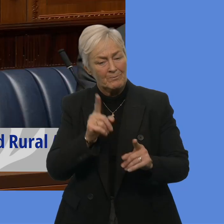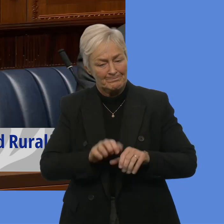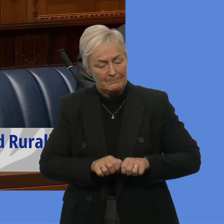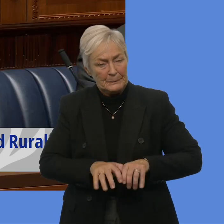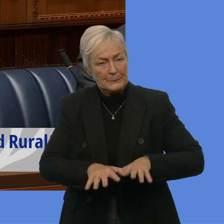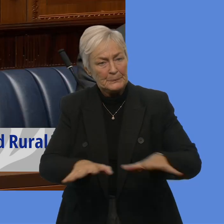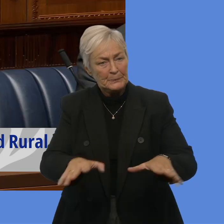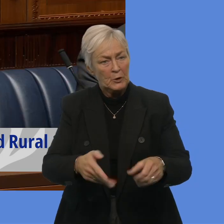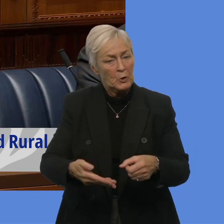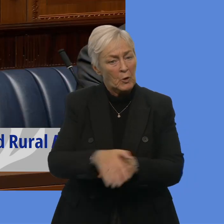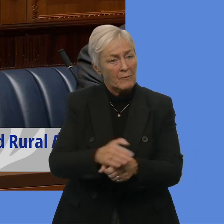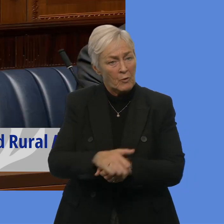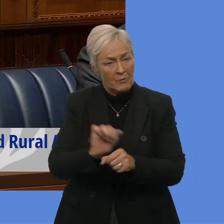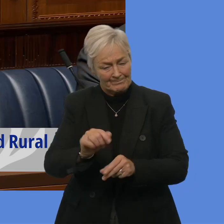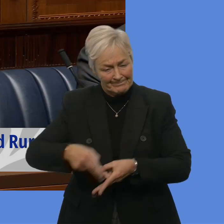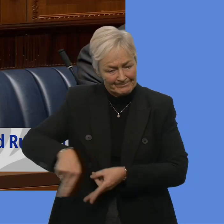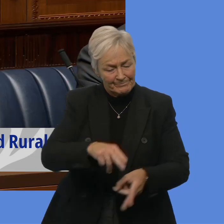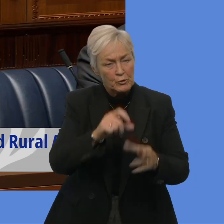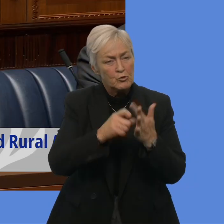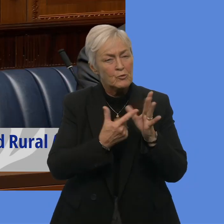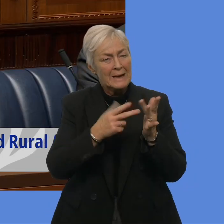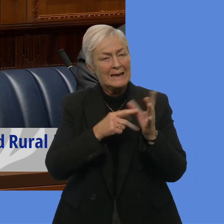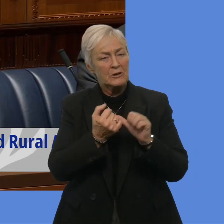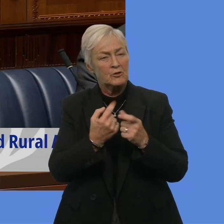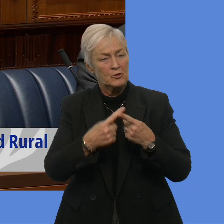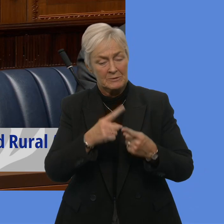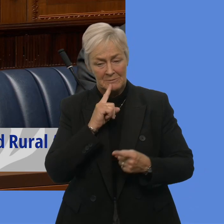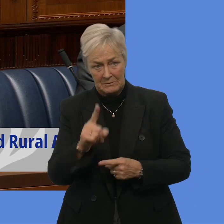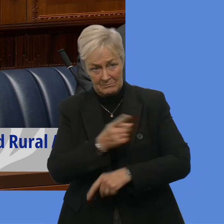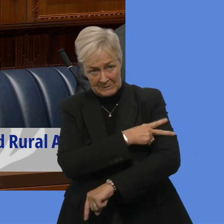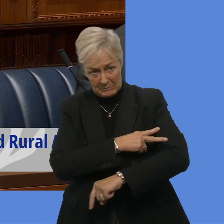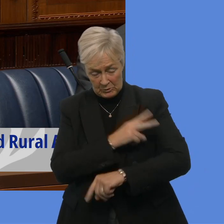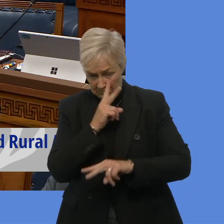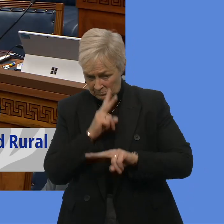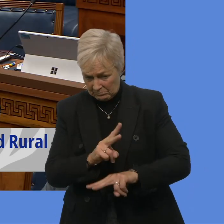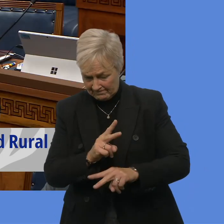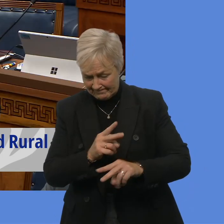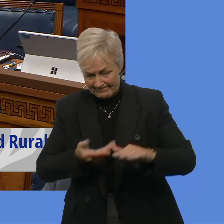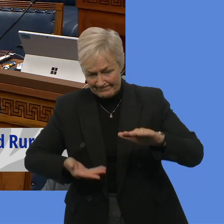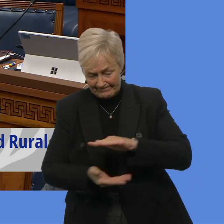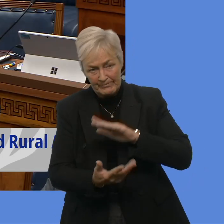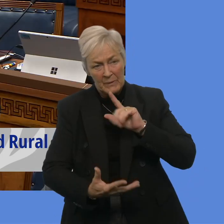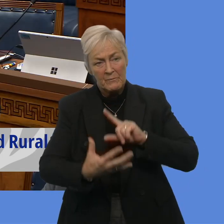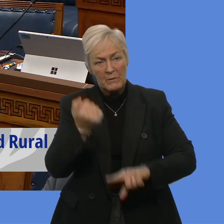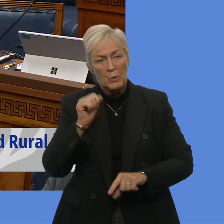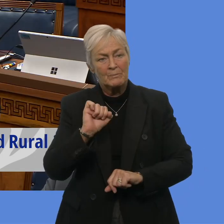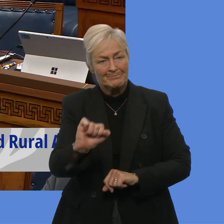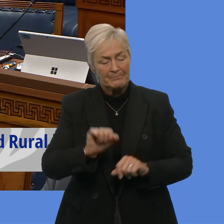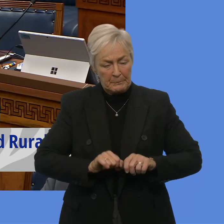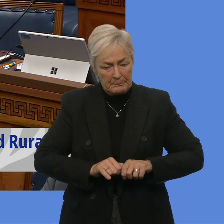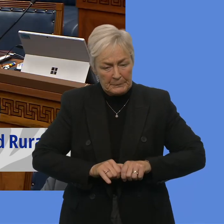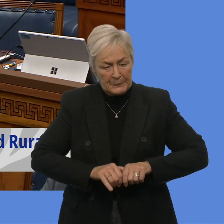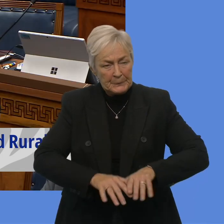The covered nature of the drainage system curtailed the inspector's ability to definitively identify the source of a pollutant discharge to